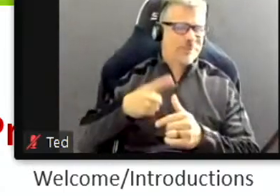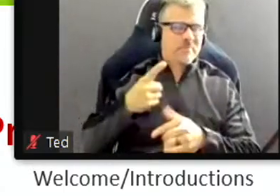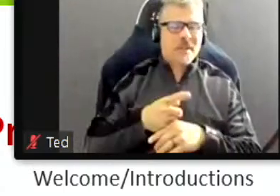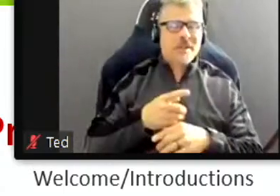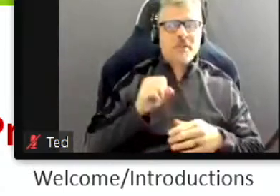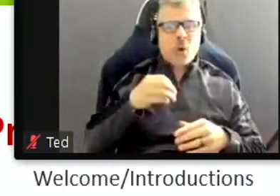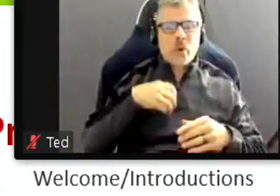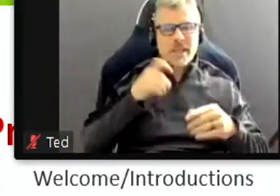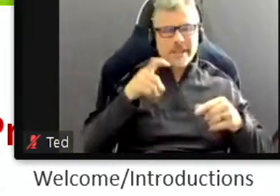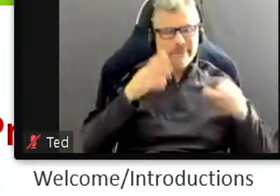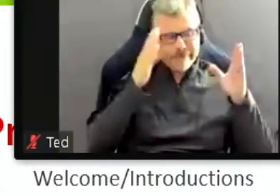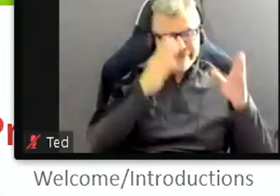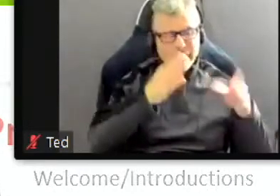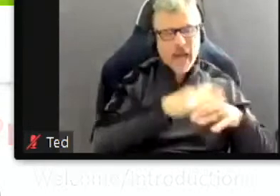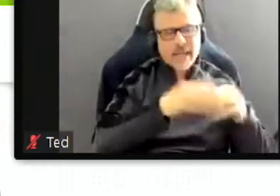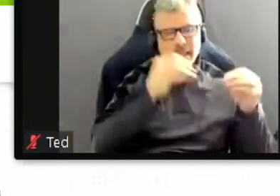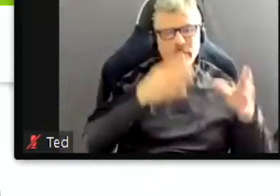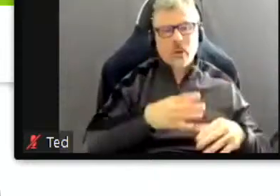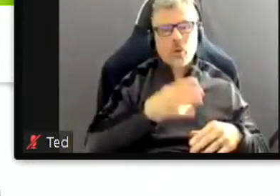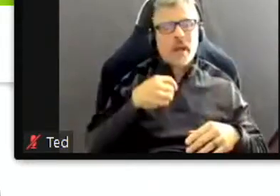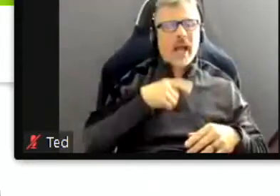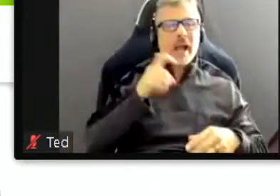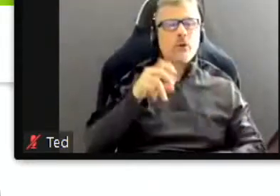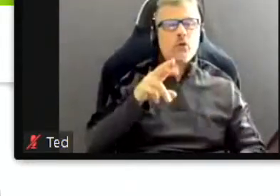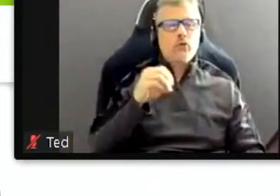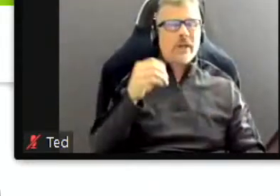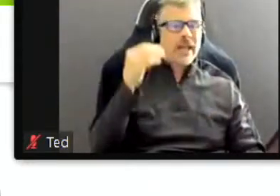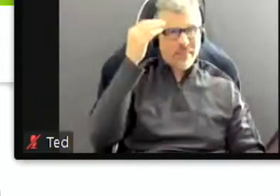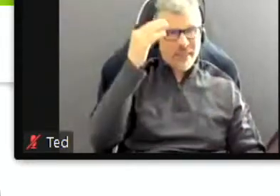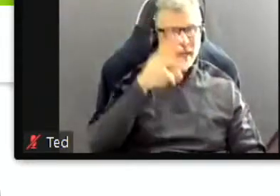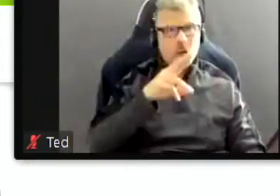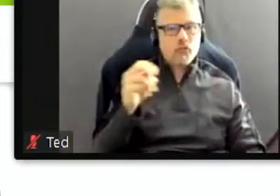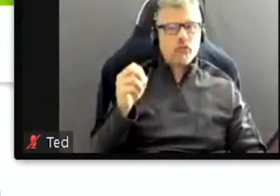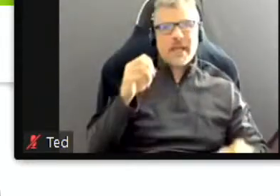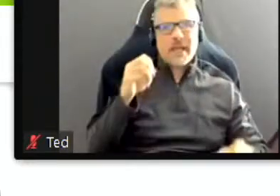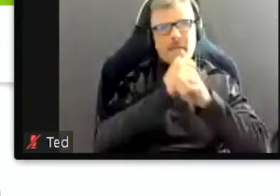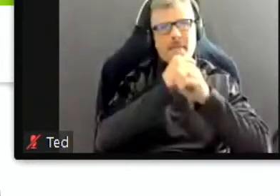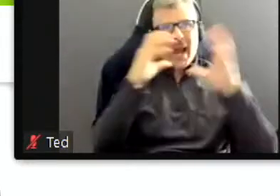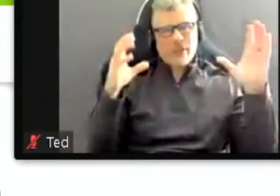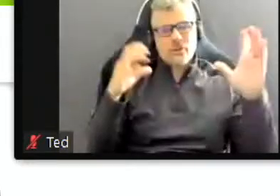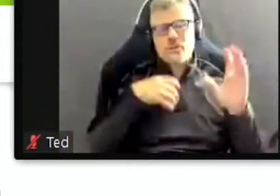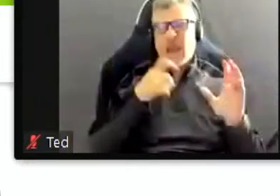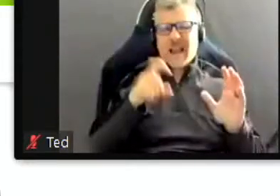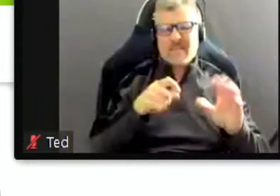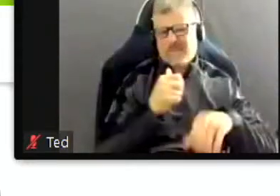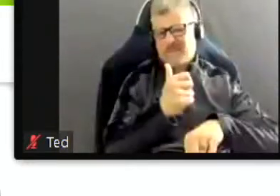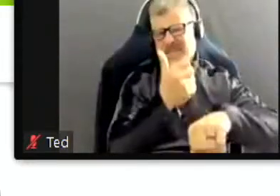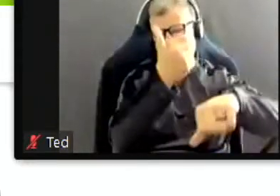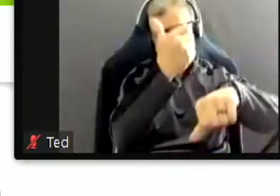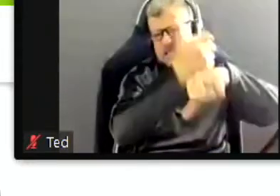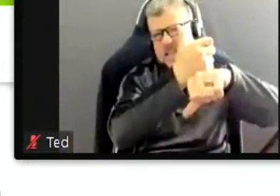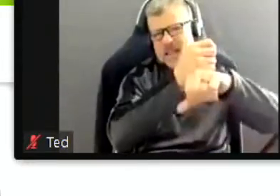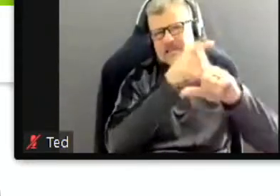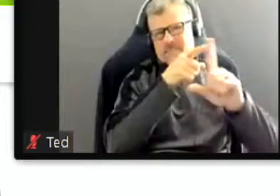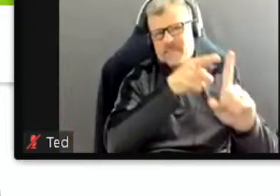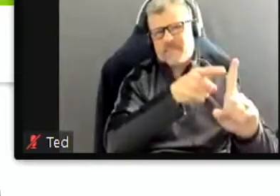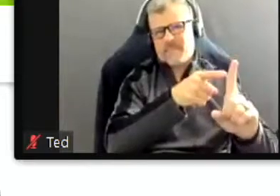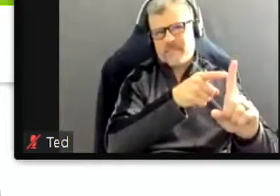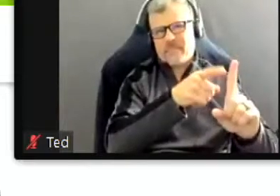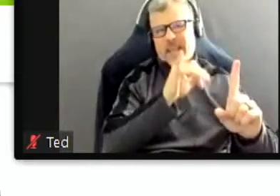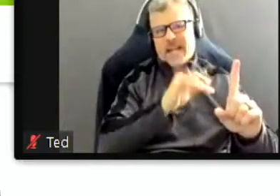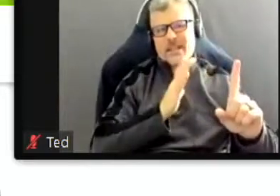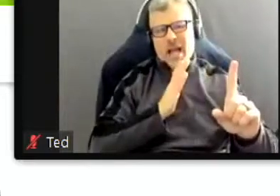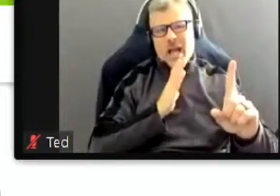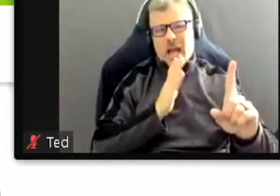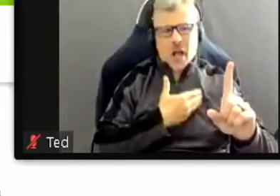them, and to rethink and reimagine, right? That's just always want to kind of level set that's the charge of the